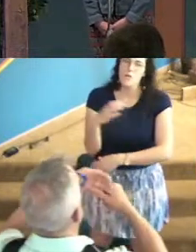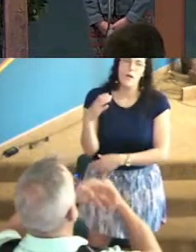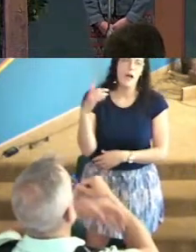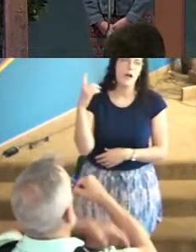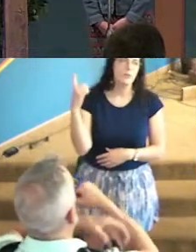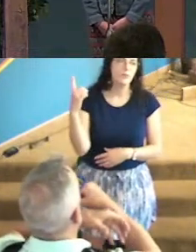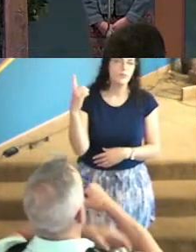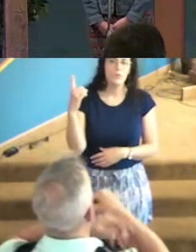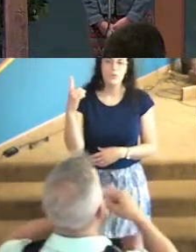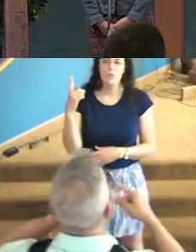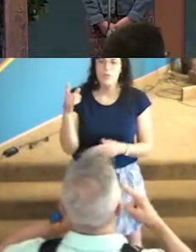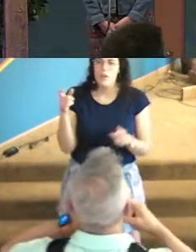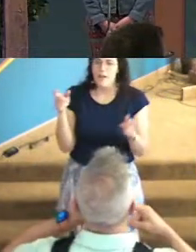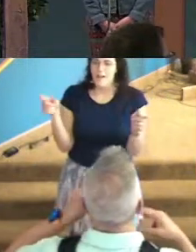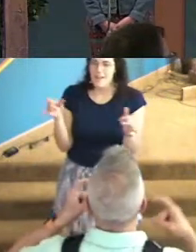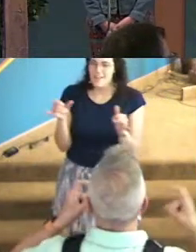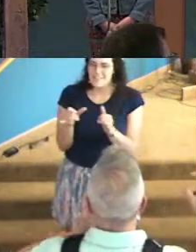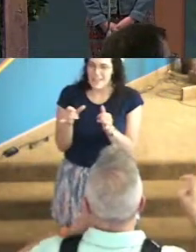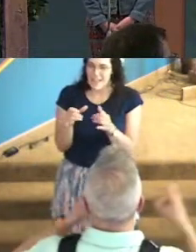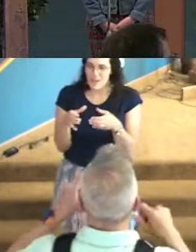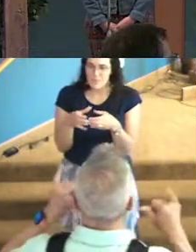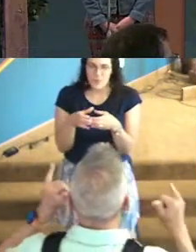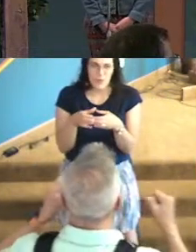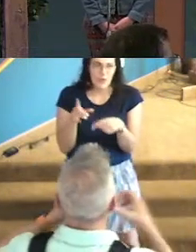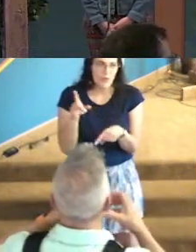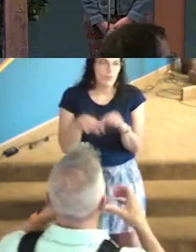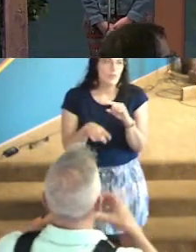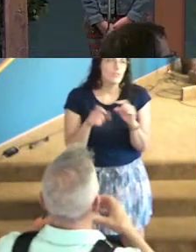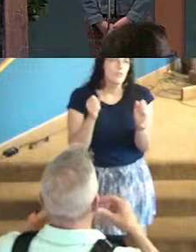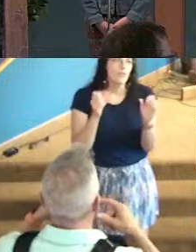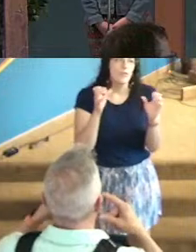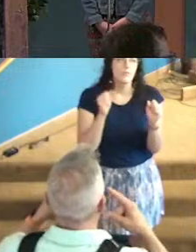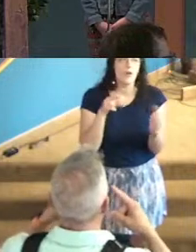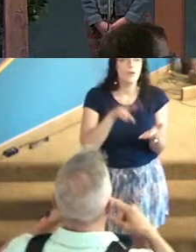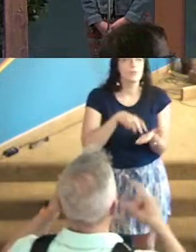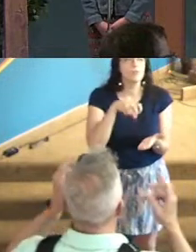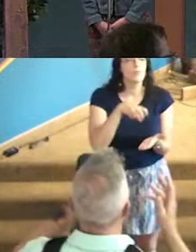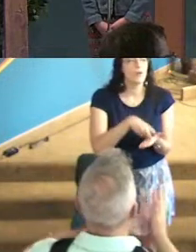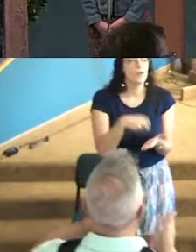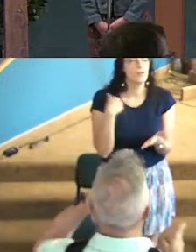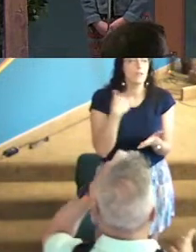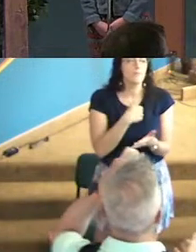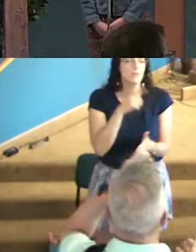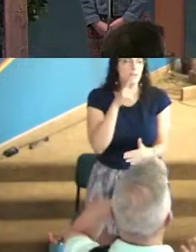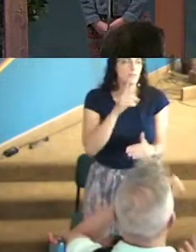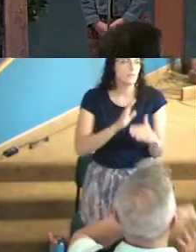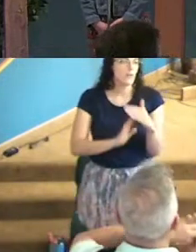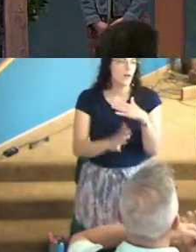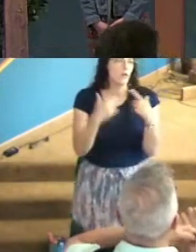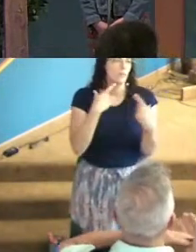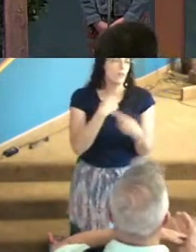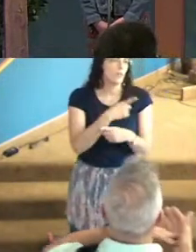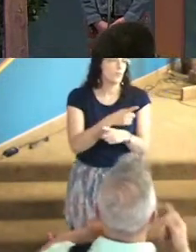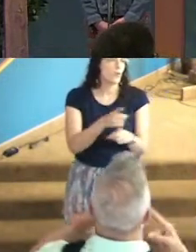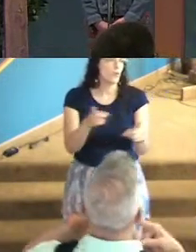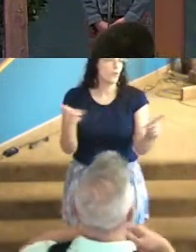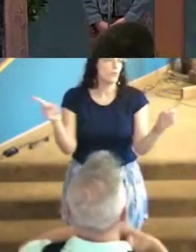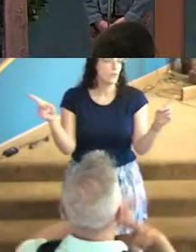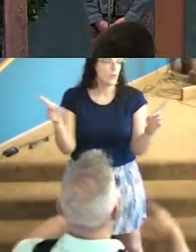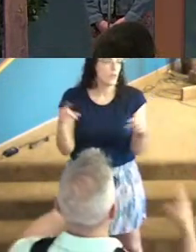God. All powerful, untamable, awe struck, we fall to our knees as we